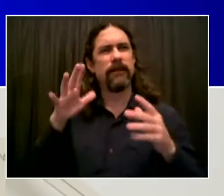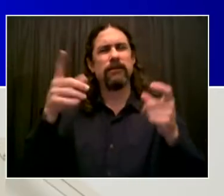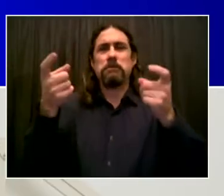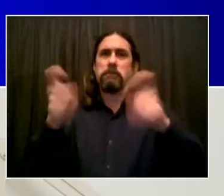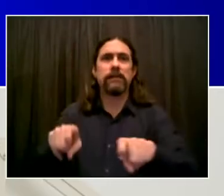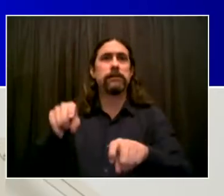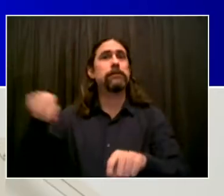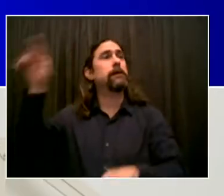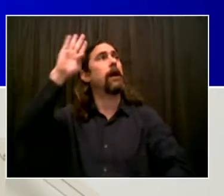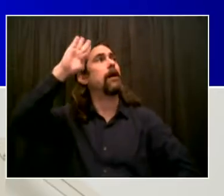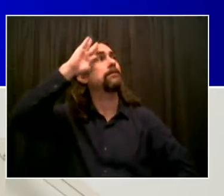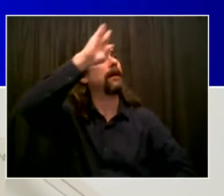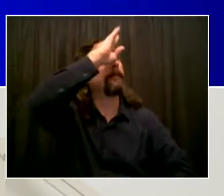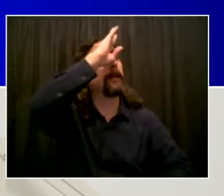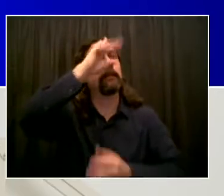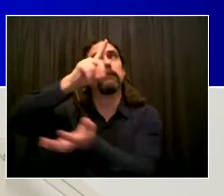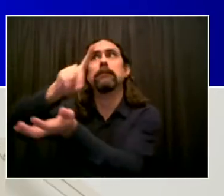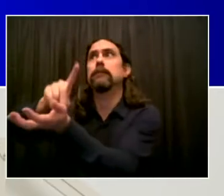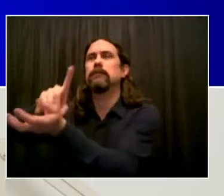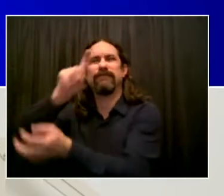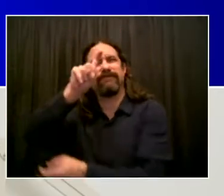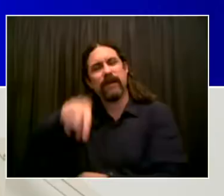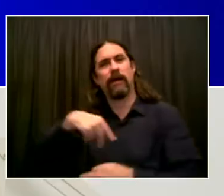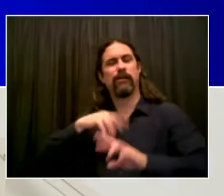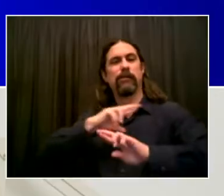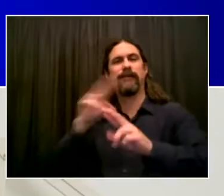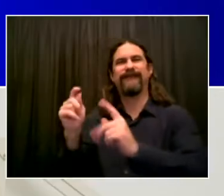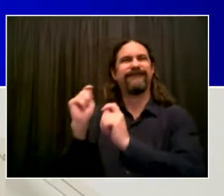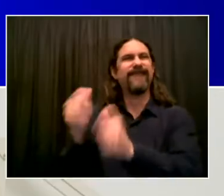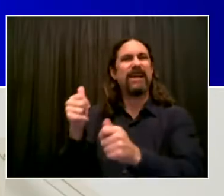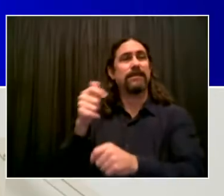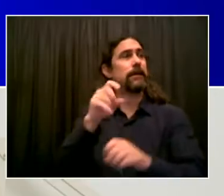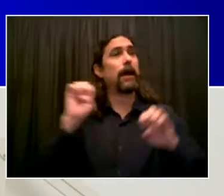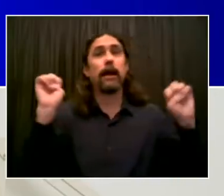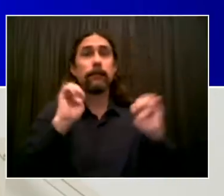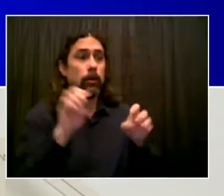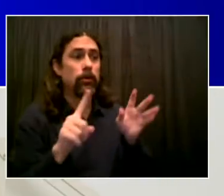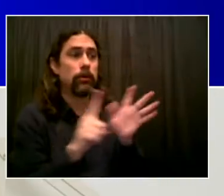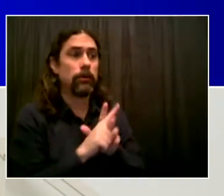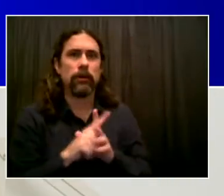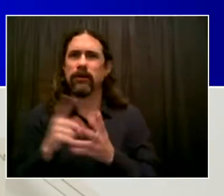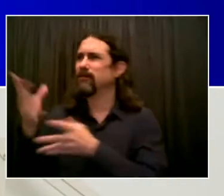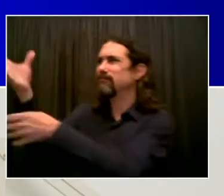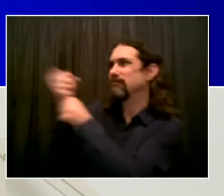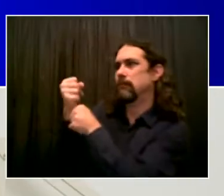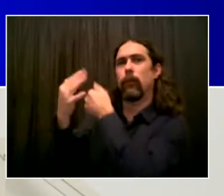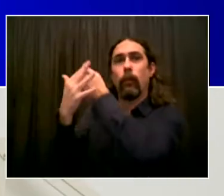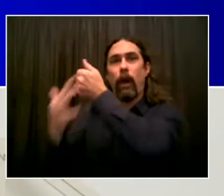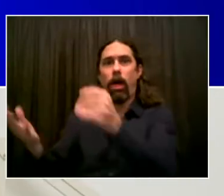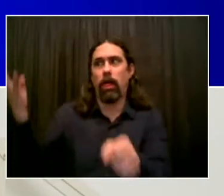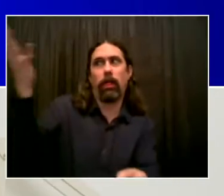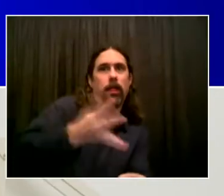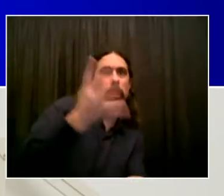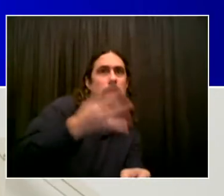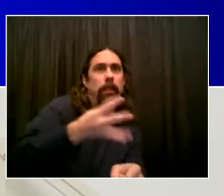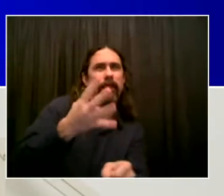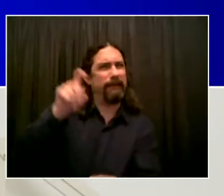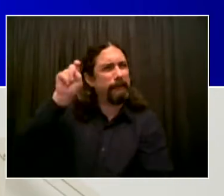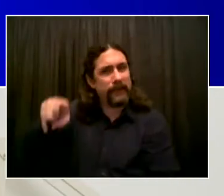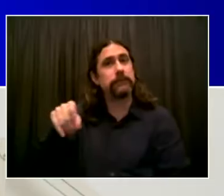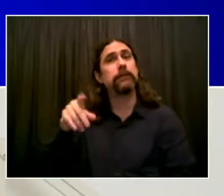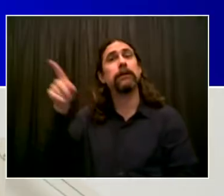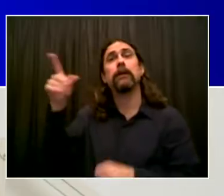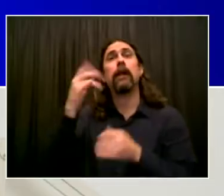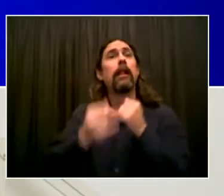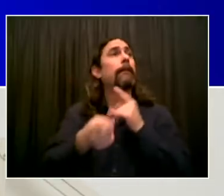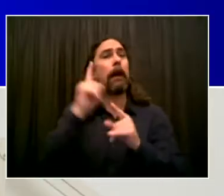that people experience, in moments of crisis. We depend on the Blood Center. We depend on them for research. We depend on them to make sure we're